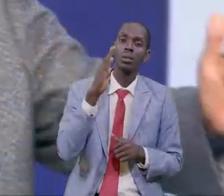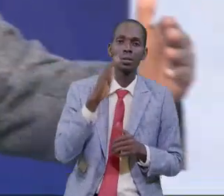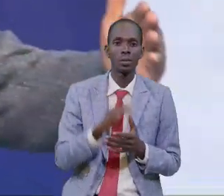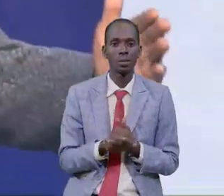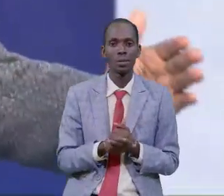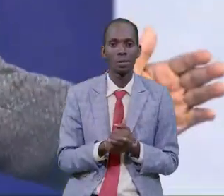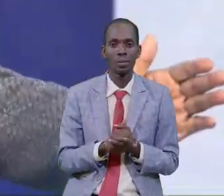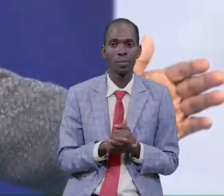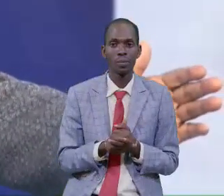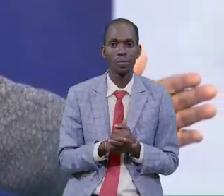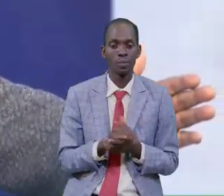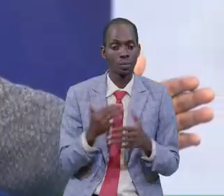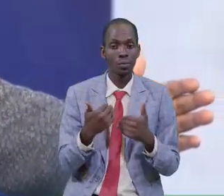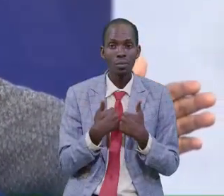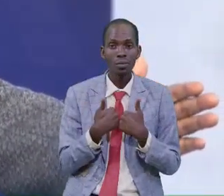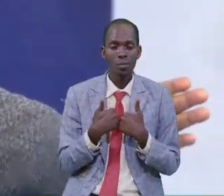has a beginning,